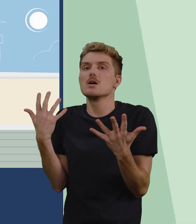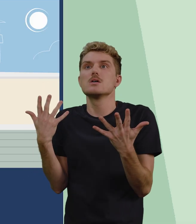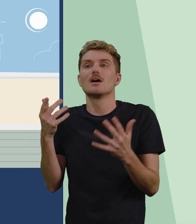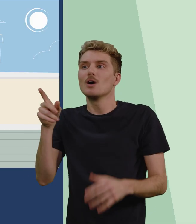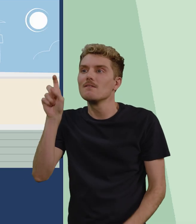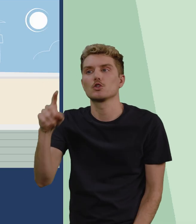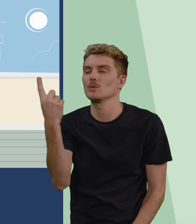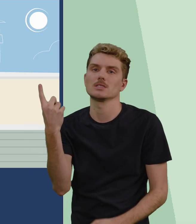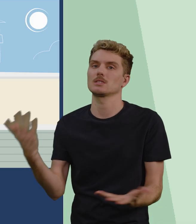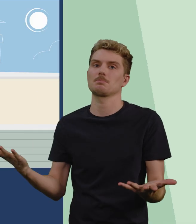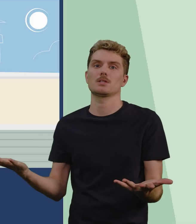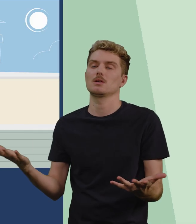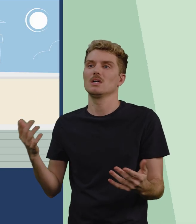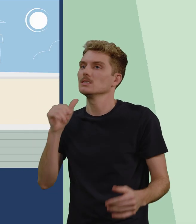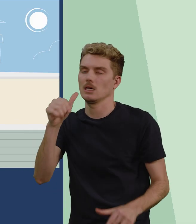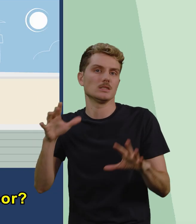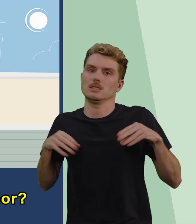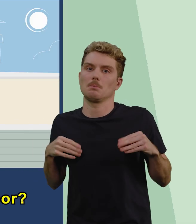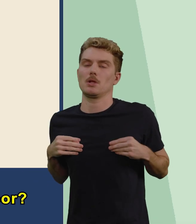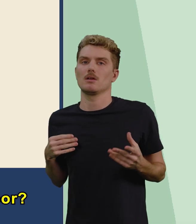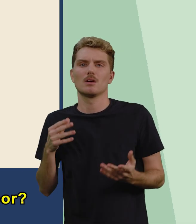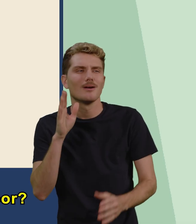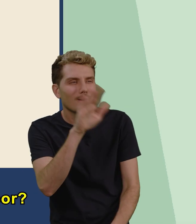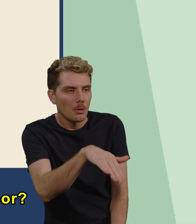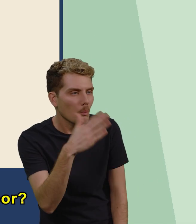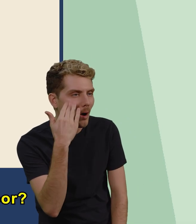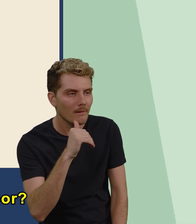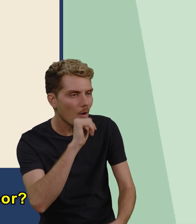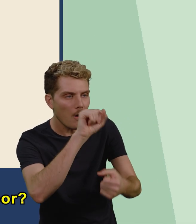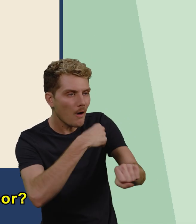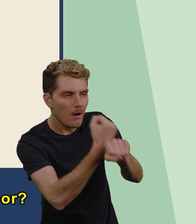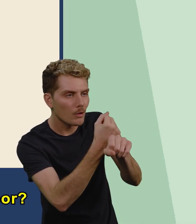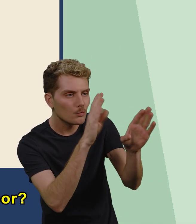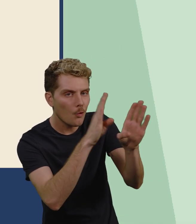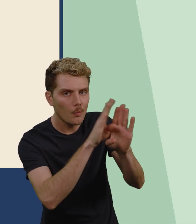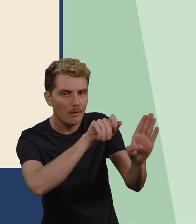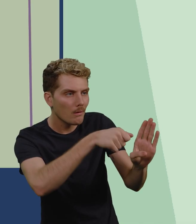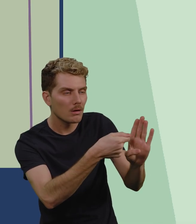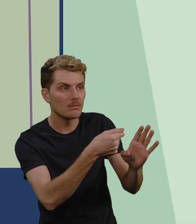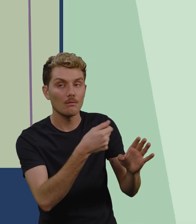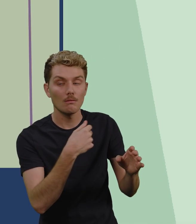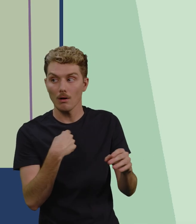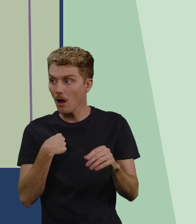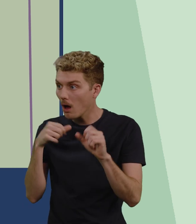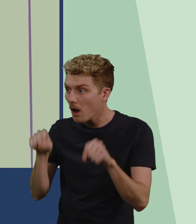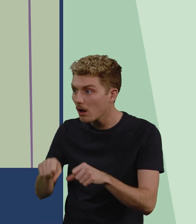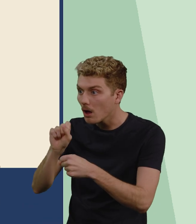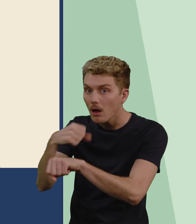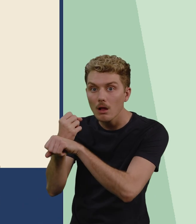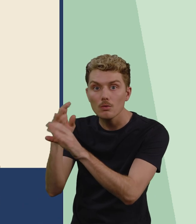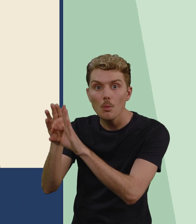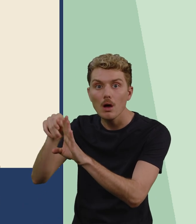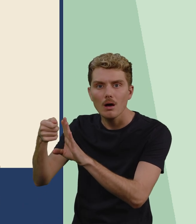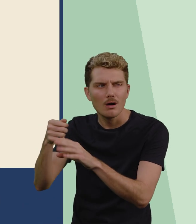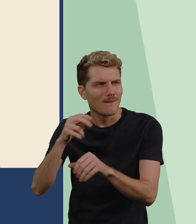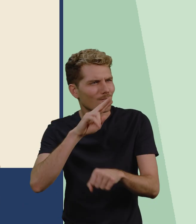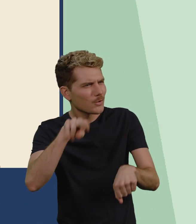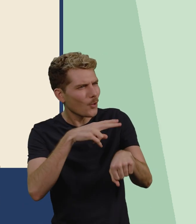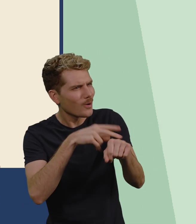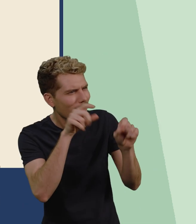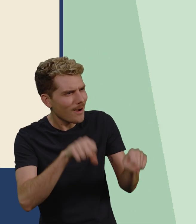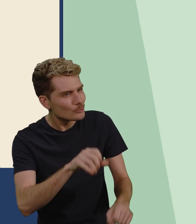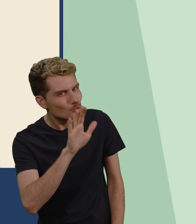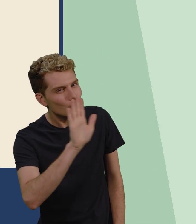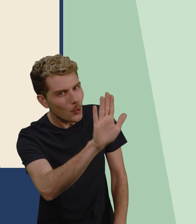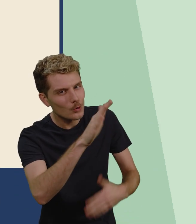got to do something. This is unacceptable. Dude, why don't you just lock your door? I can lock my door? Of course you